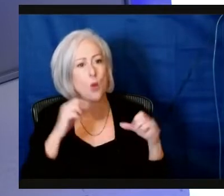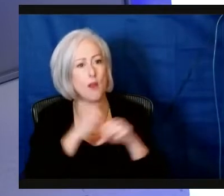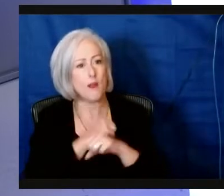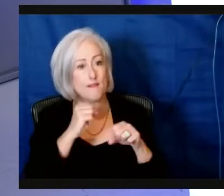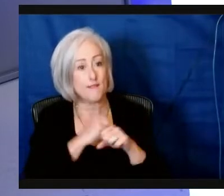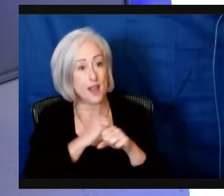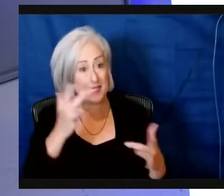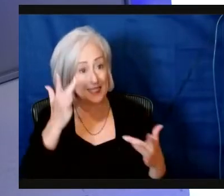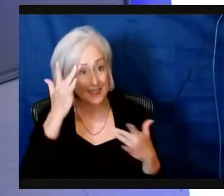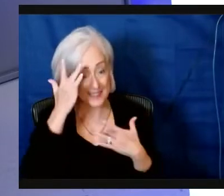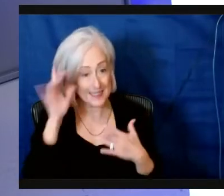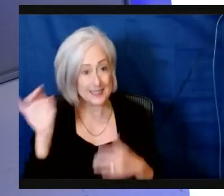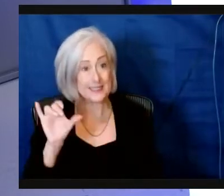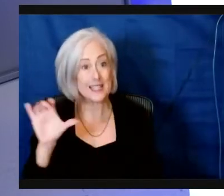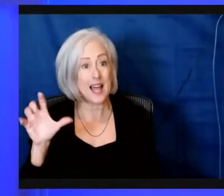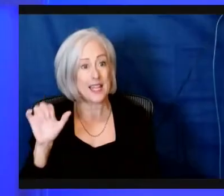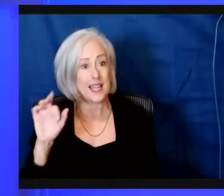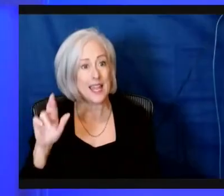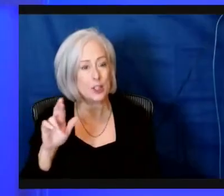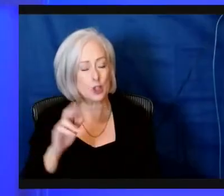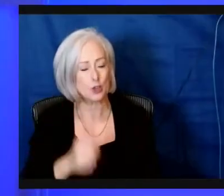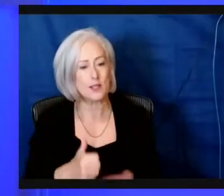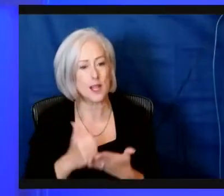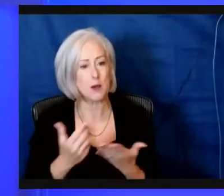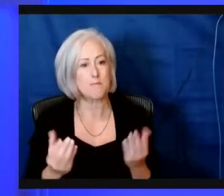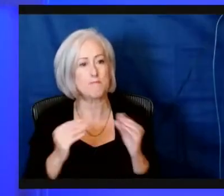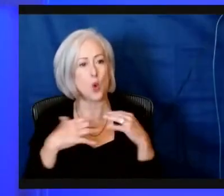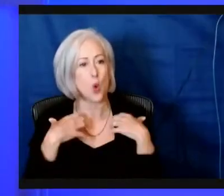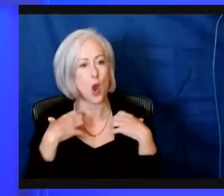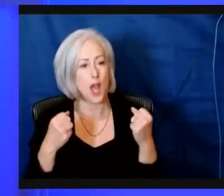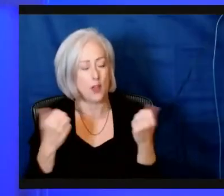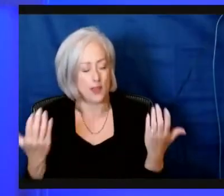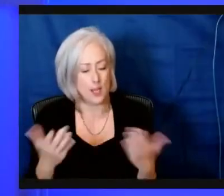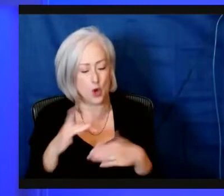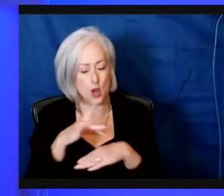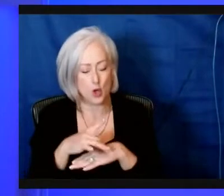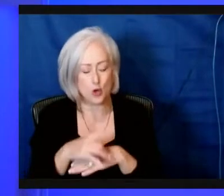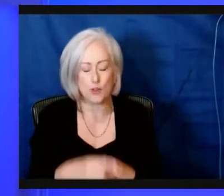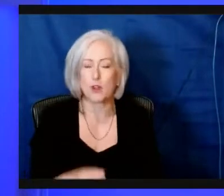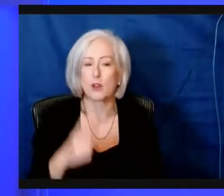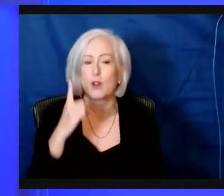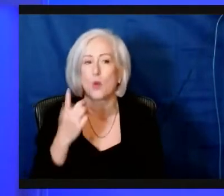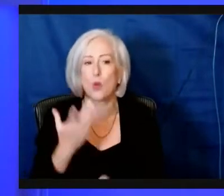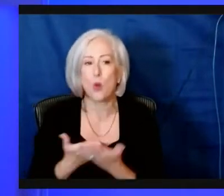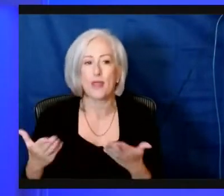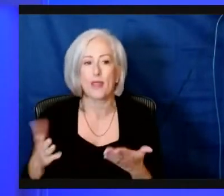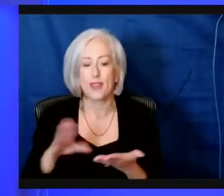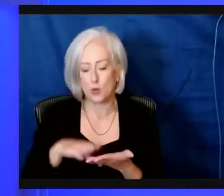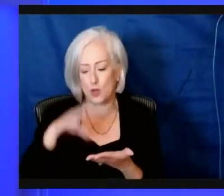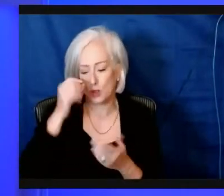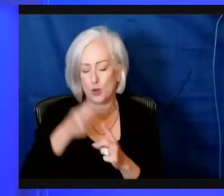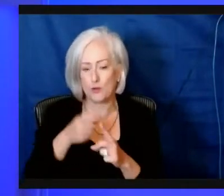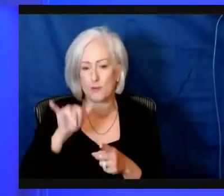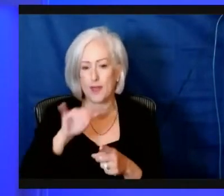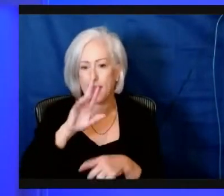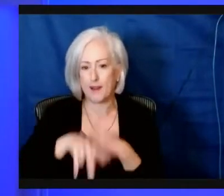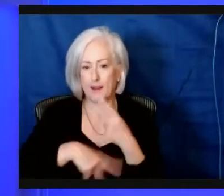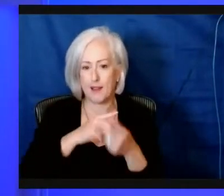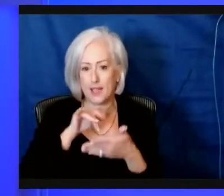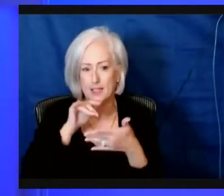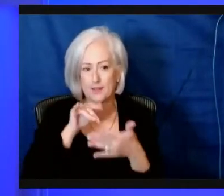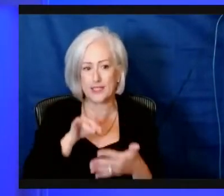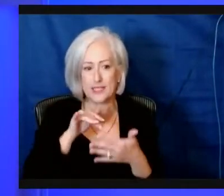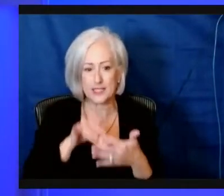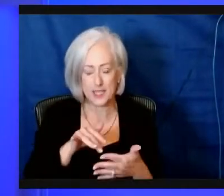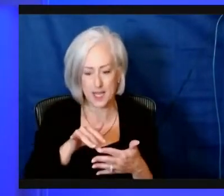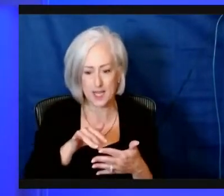and be healthier here on Earth, do you think? Well, I think that one of the things that I think we learn from these type of studies is, going into another